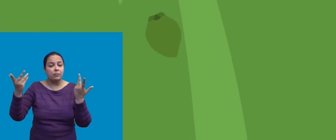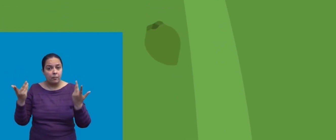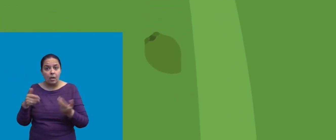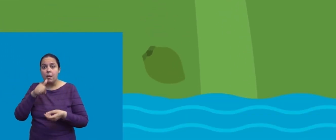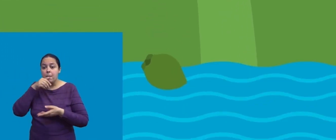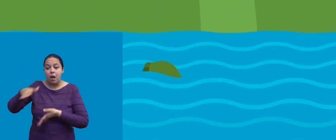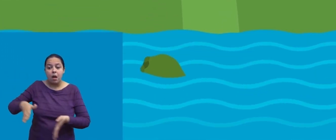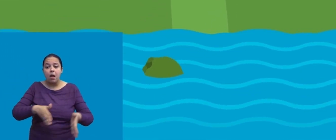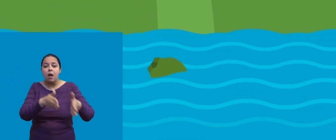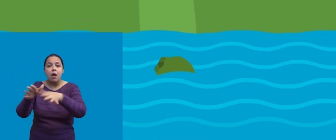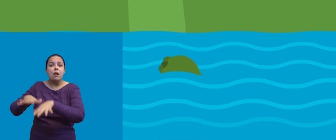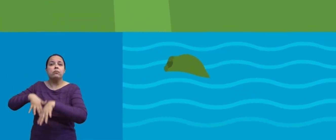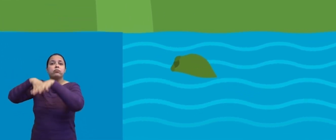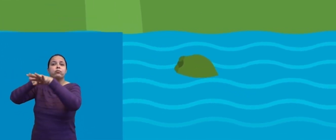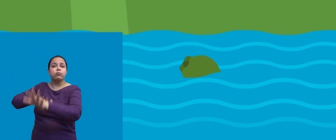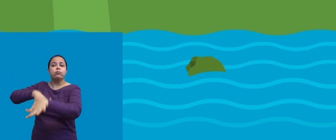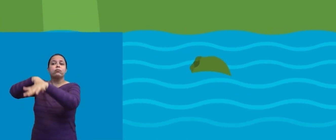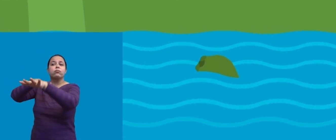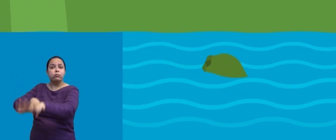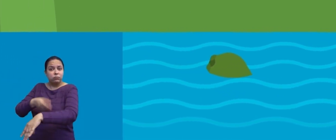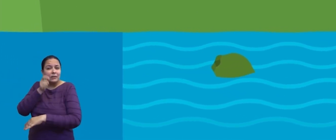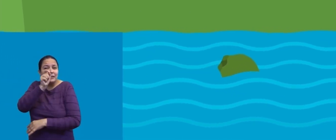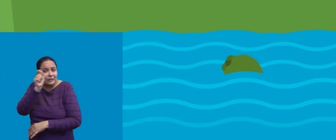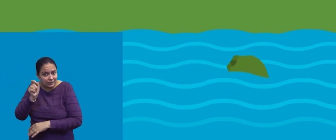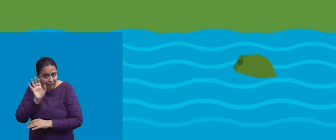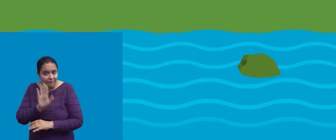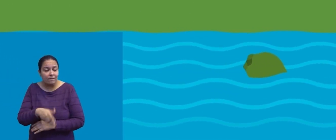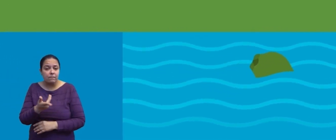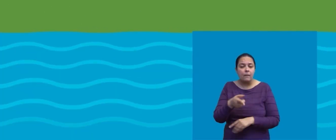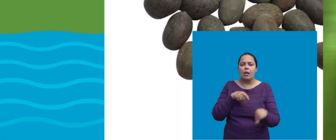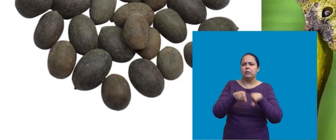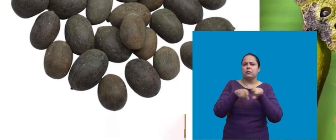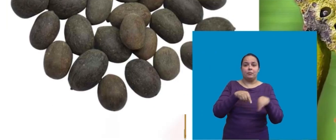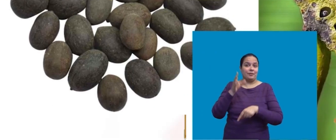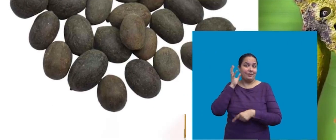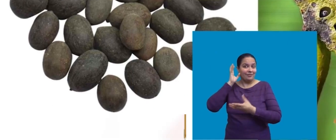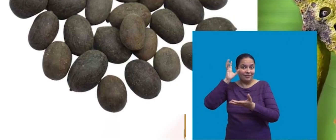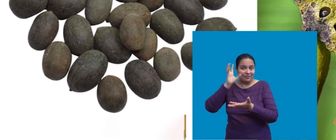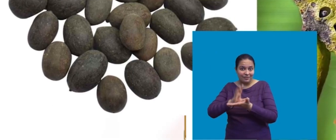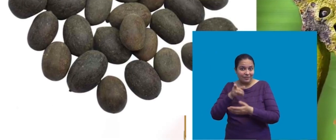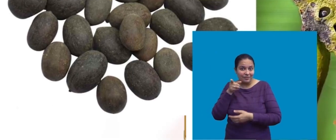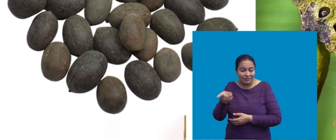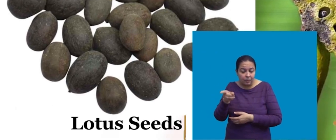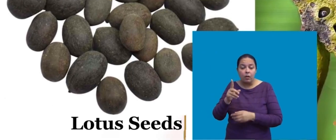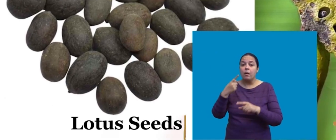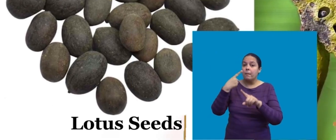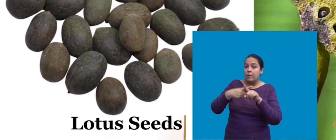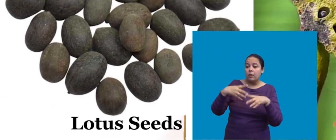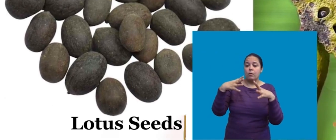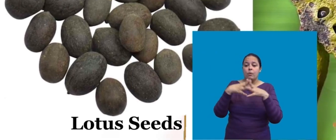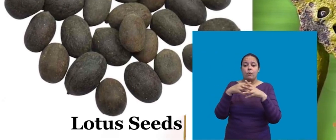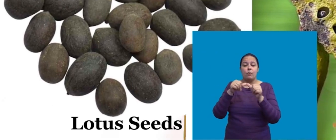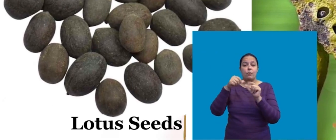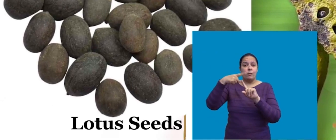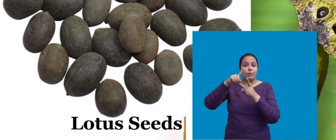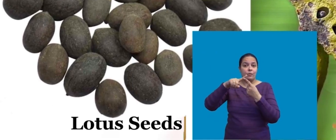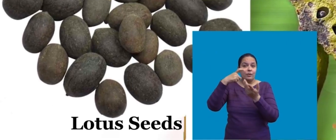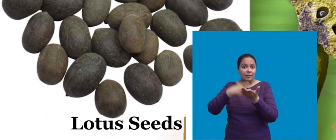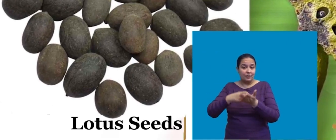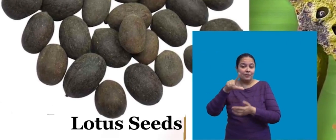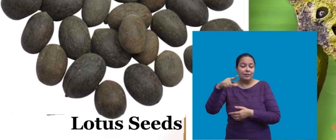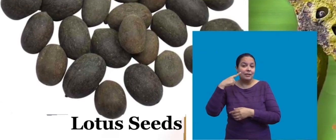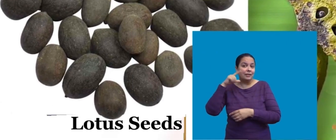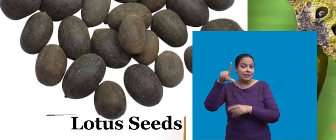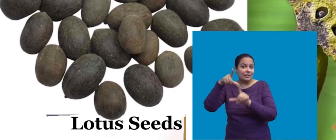another. Not only this, some seeds like that of the coconut, water lily and lotus